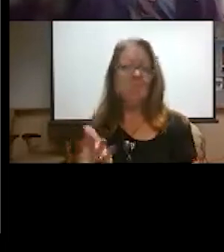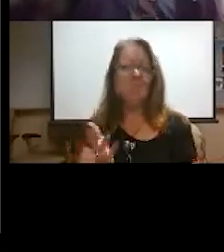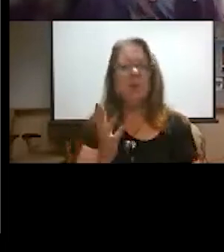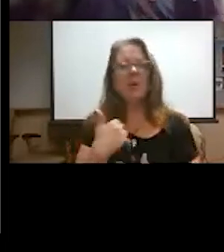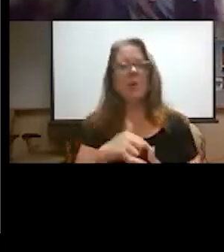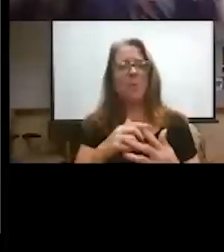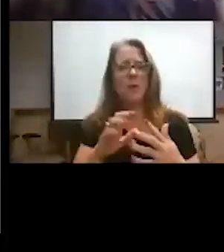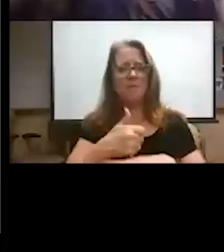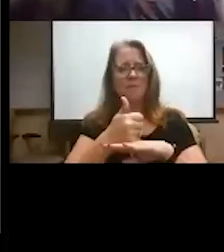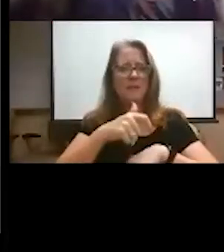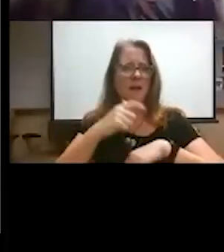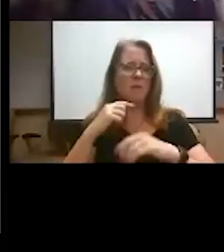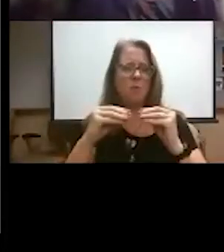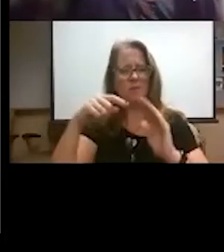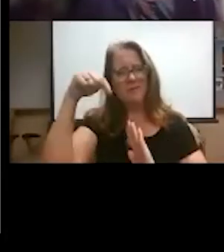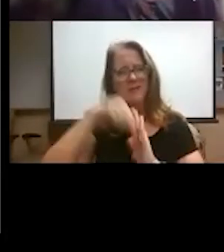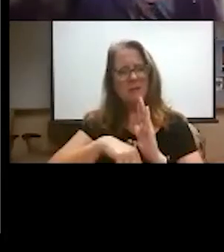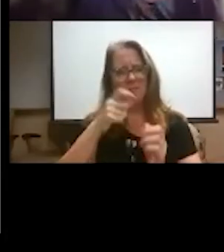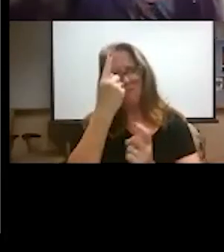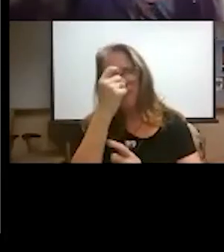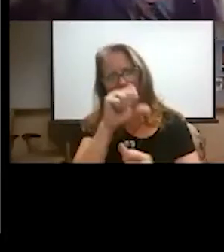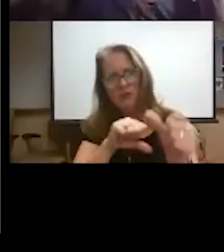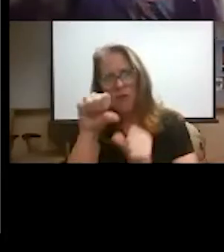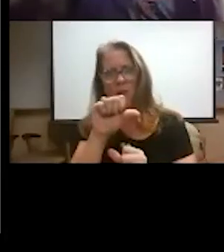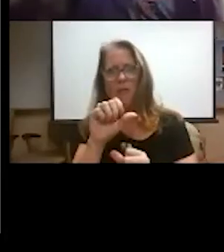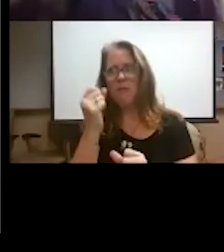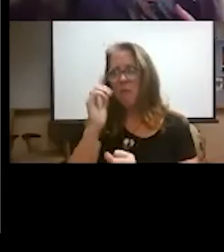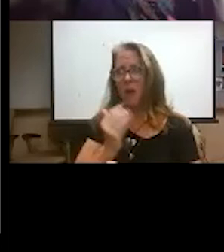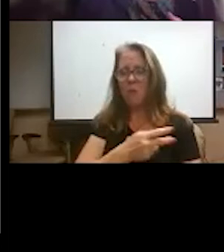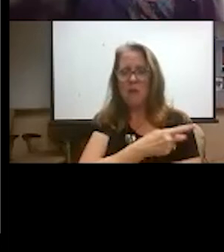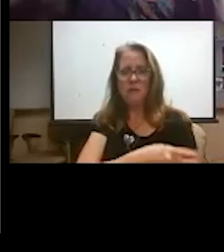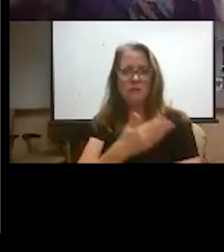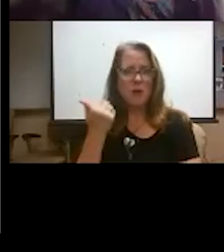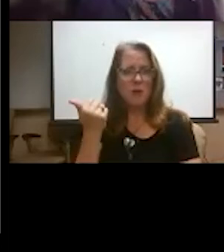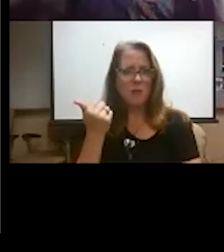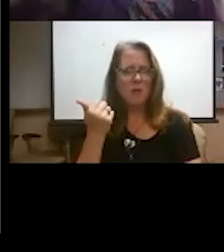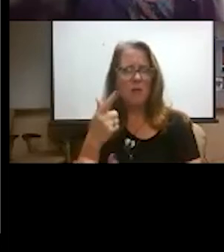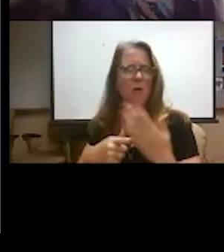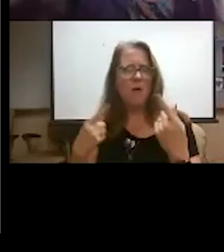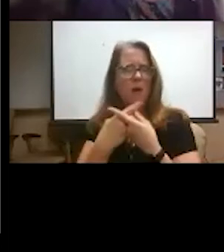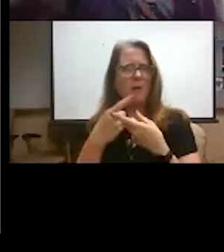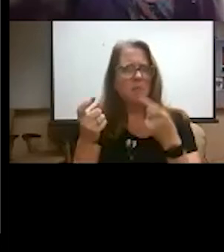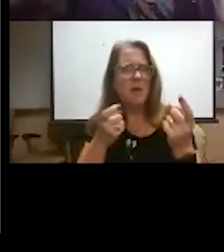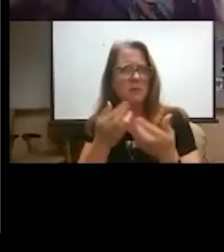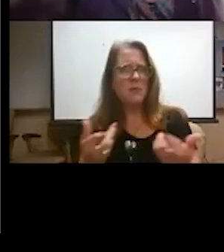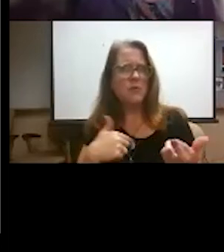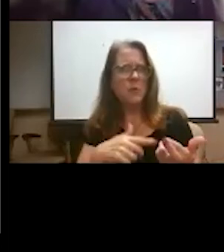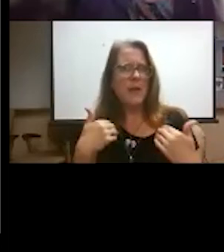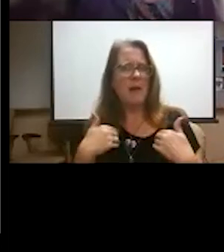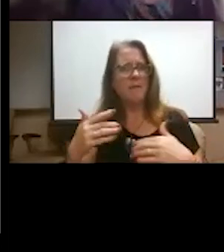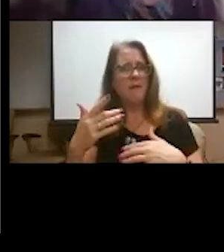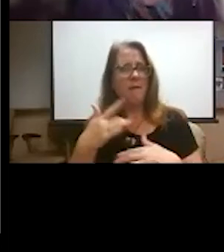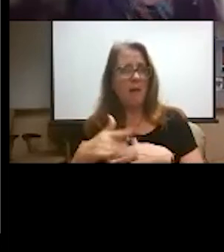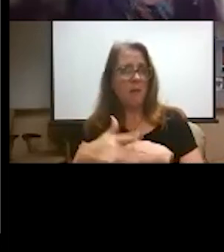out time for a deeper understanding of each other and our patients? What conflict management resources do we have available and